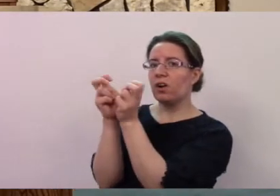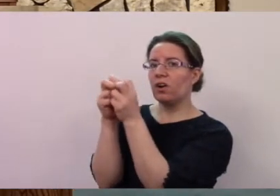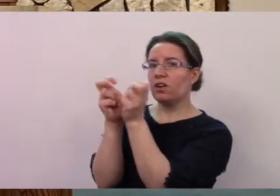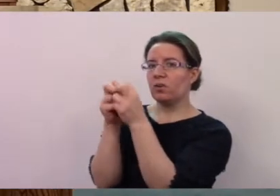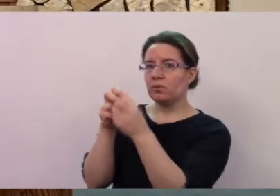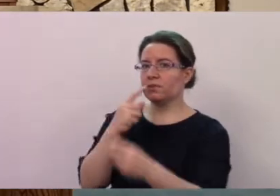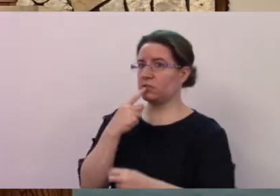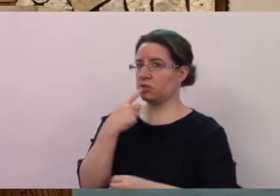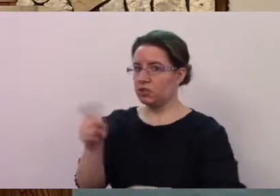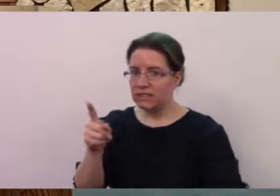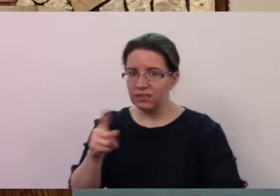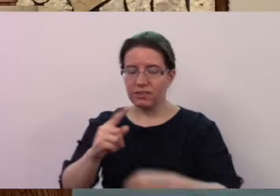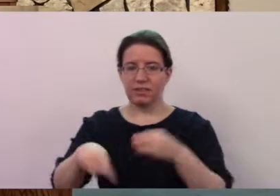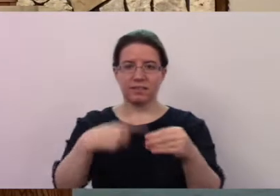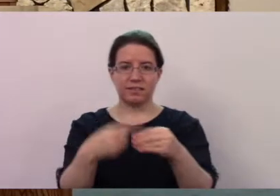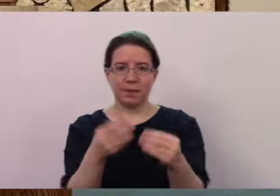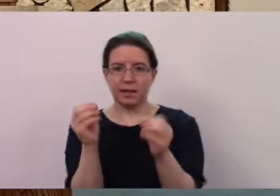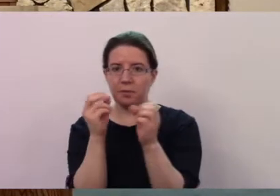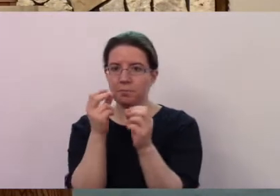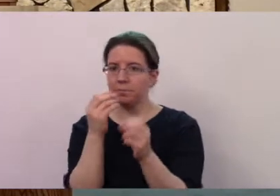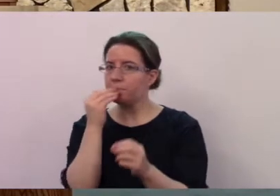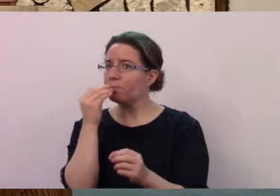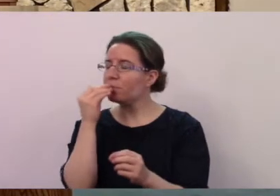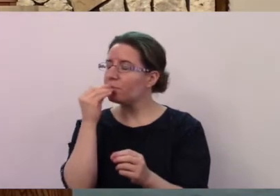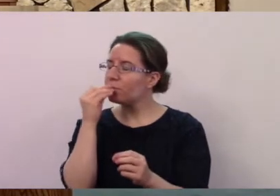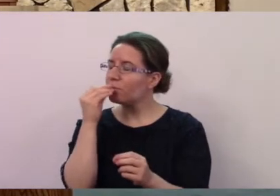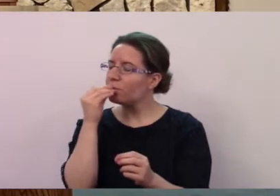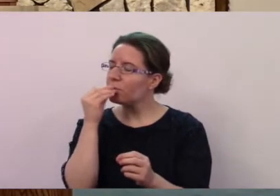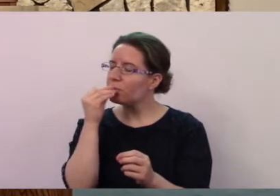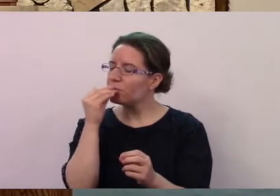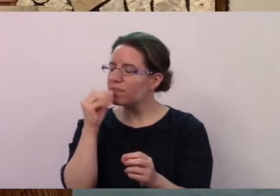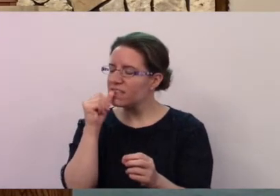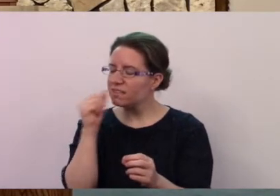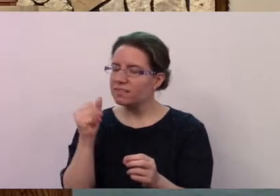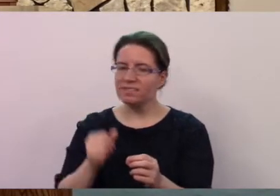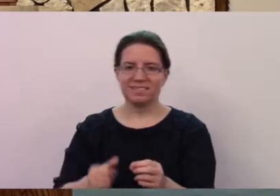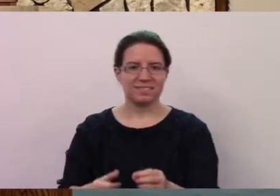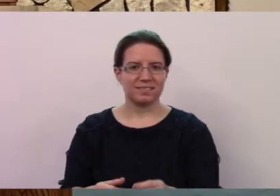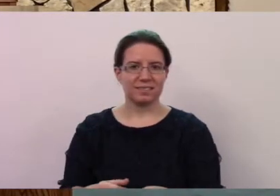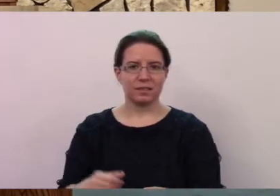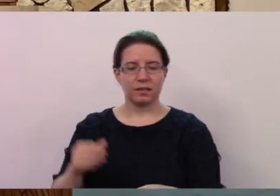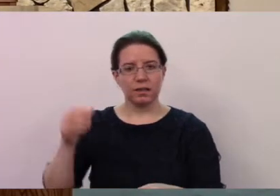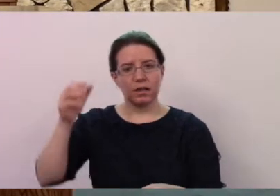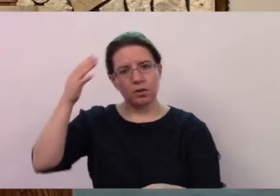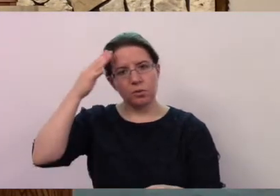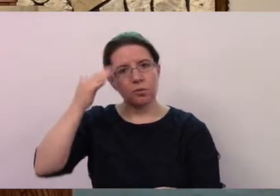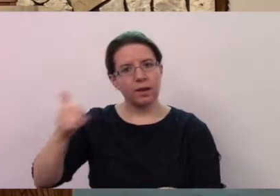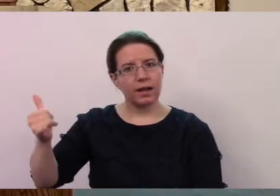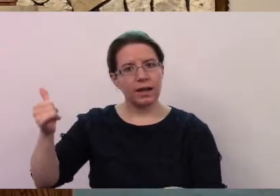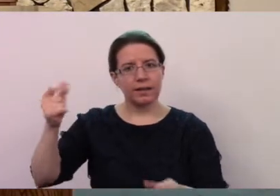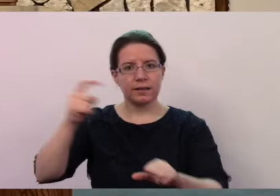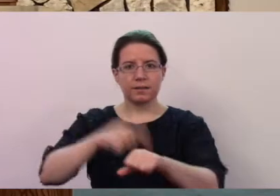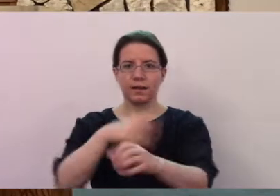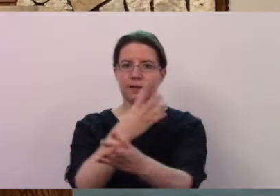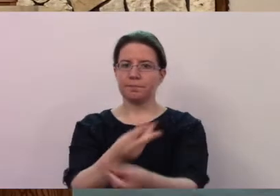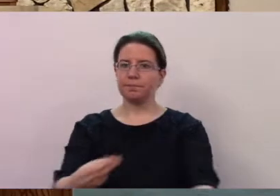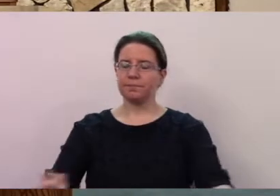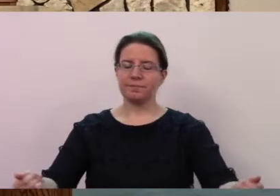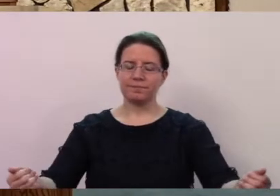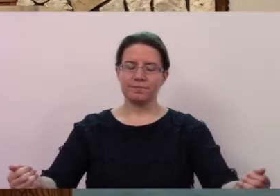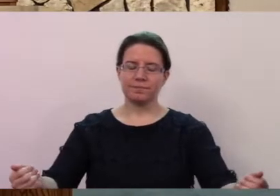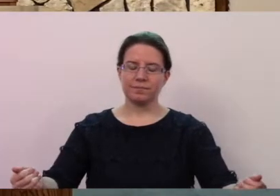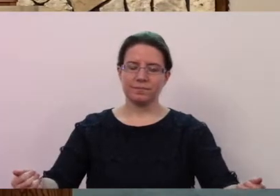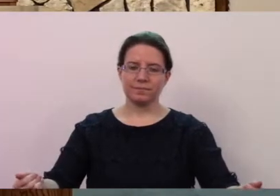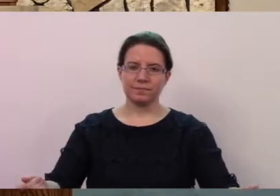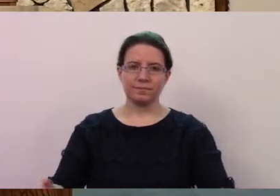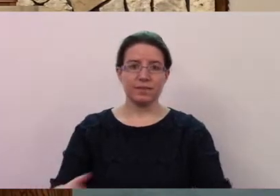can inside me. Yes. Hallelujah. Yes. Hallelujah. Because our time is running out.